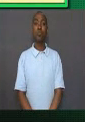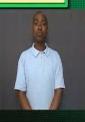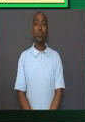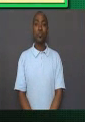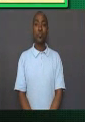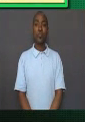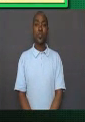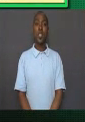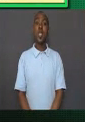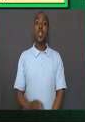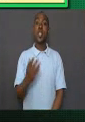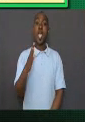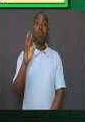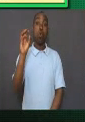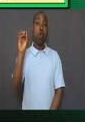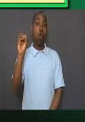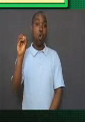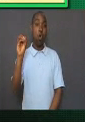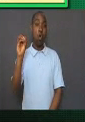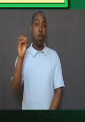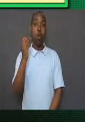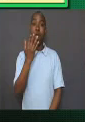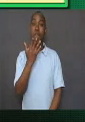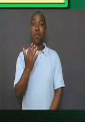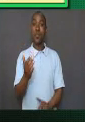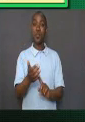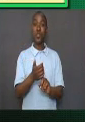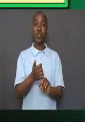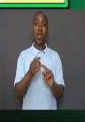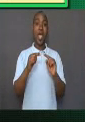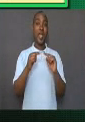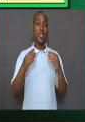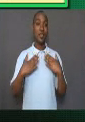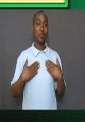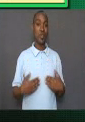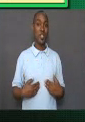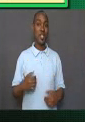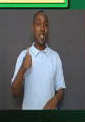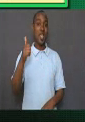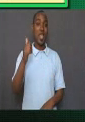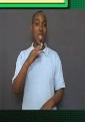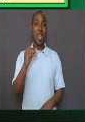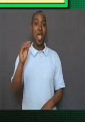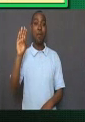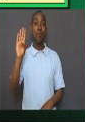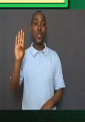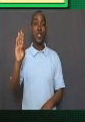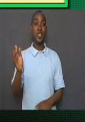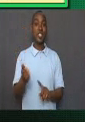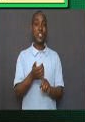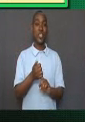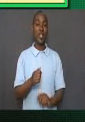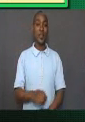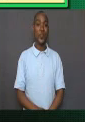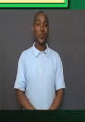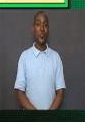Type O blood consists of antibodies A and B.